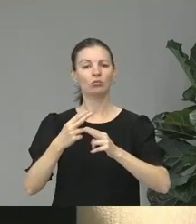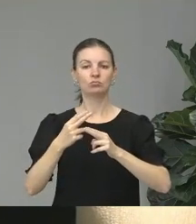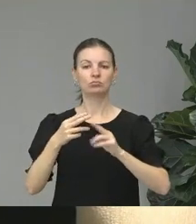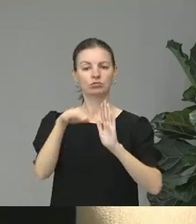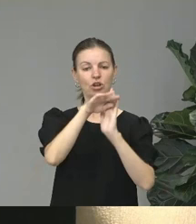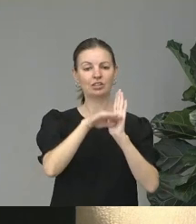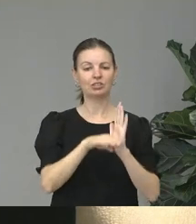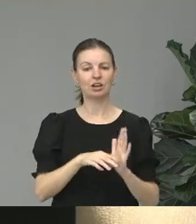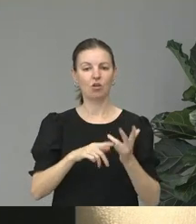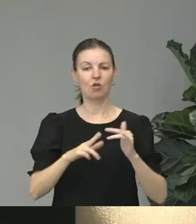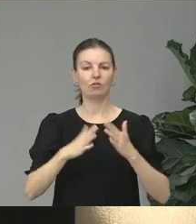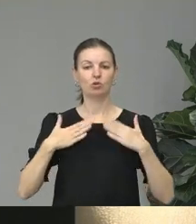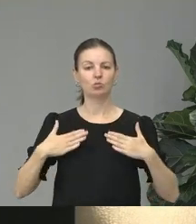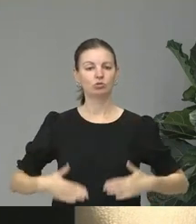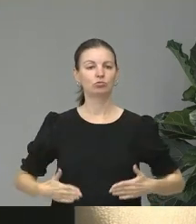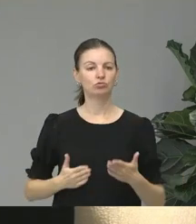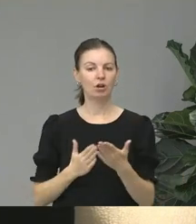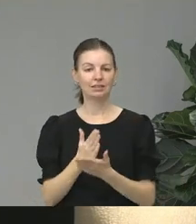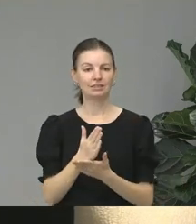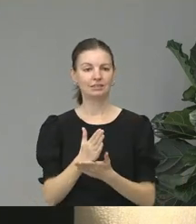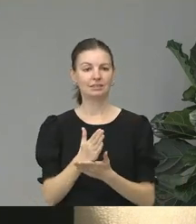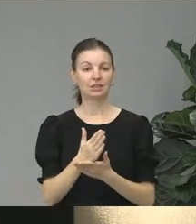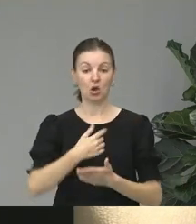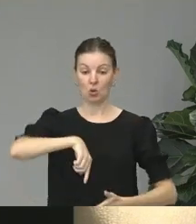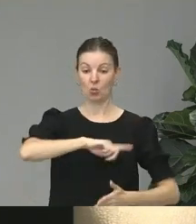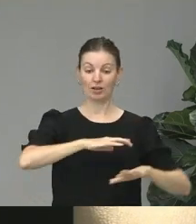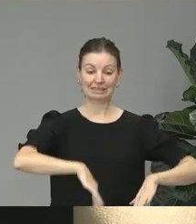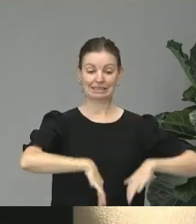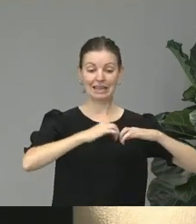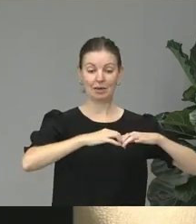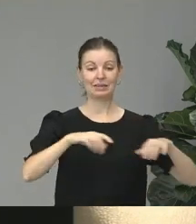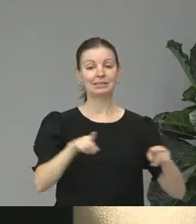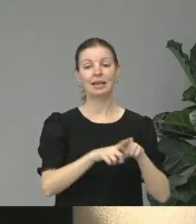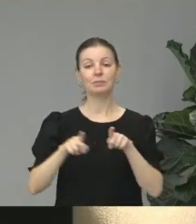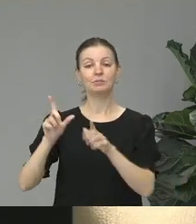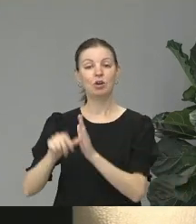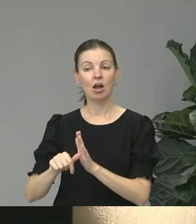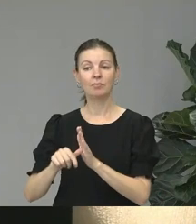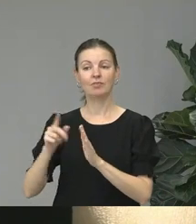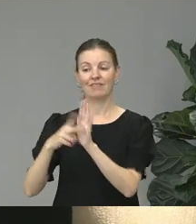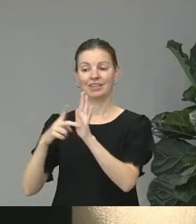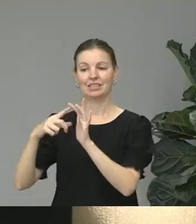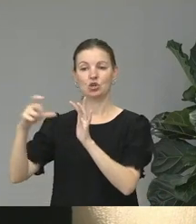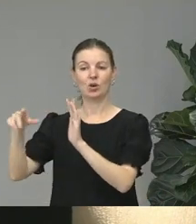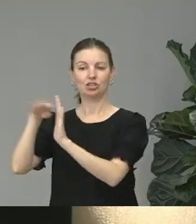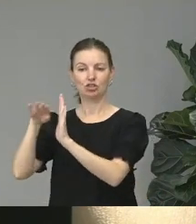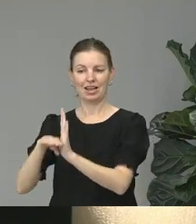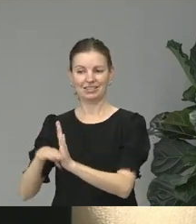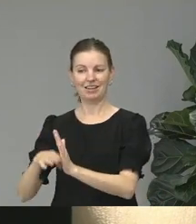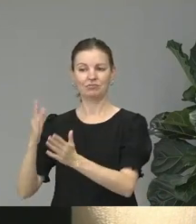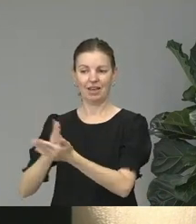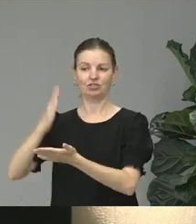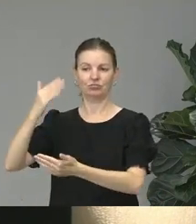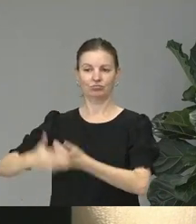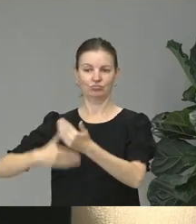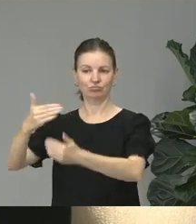up just as the Victorian Charter was coming to life. And we've seen the value of that, and